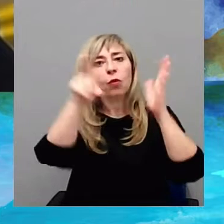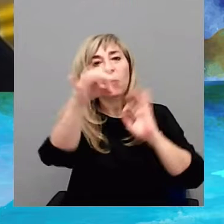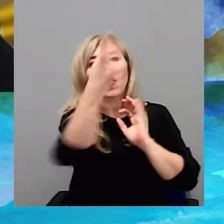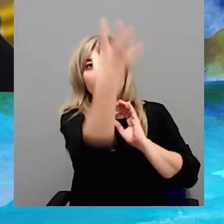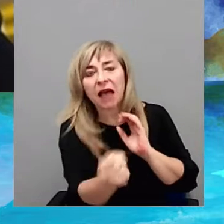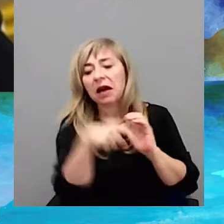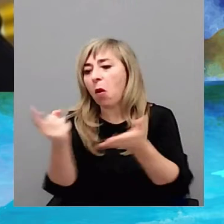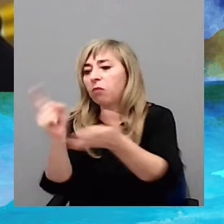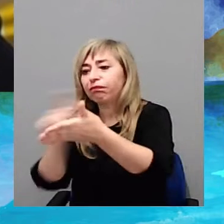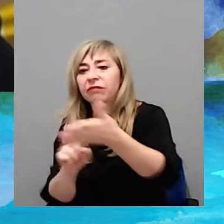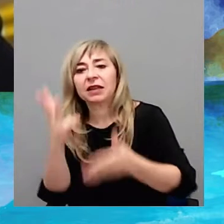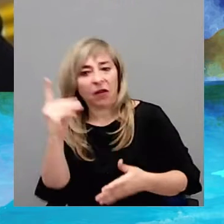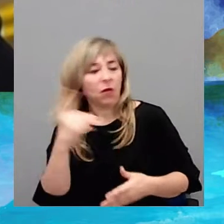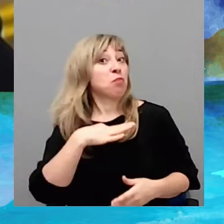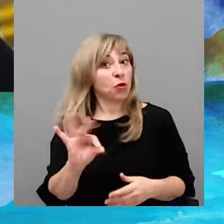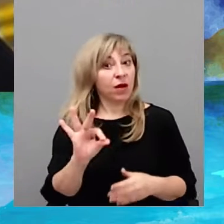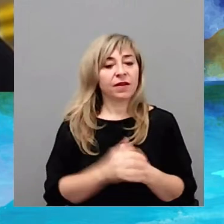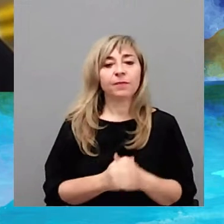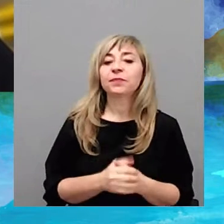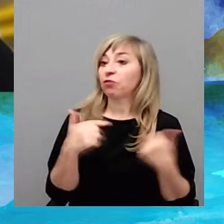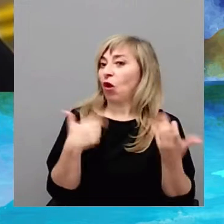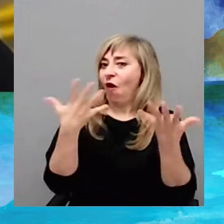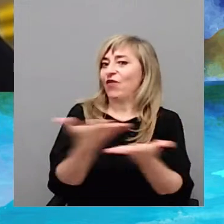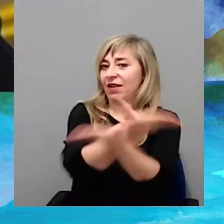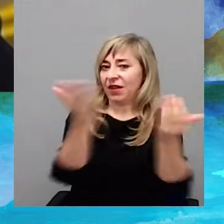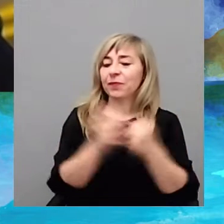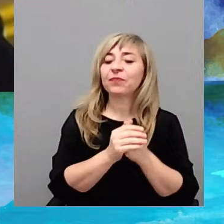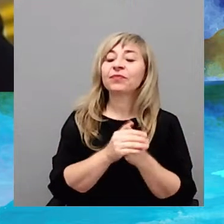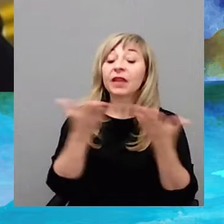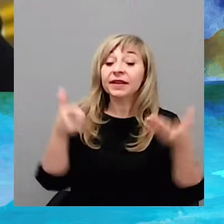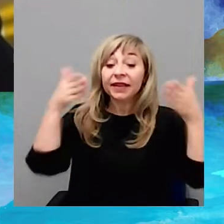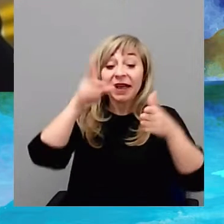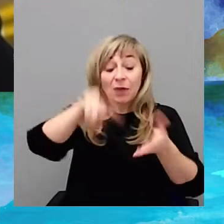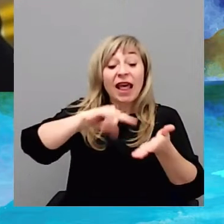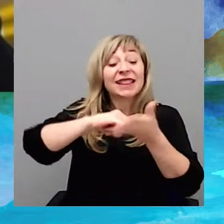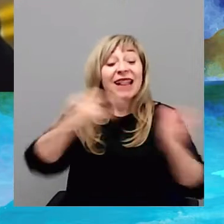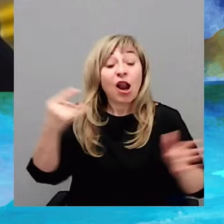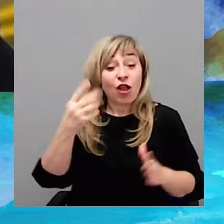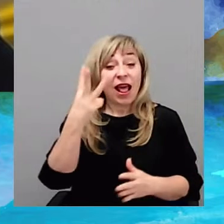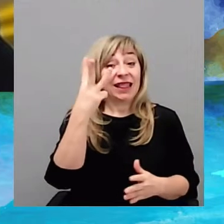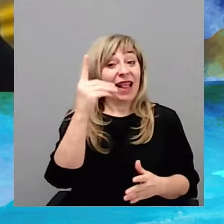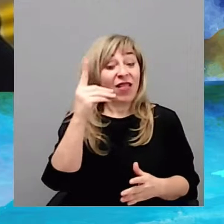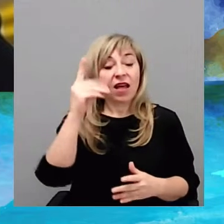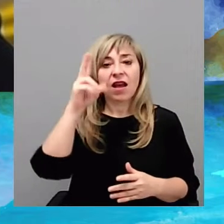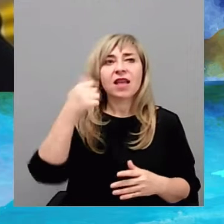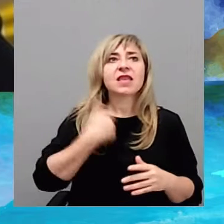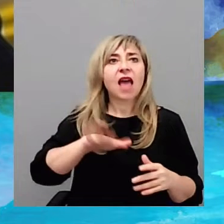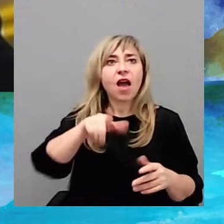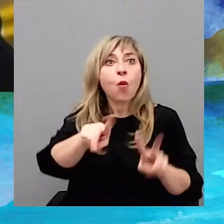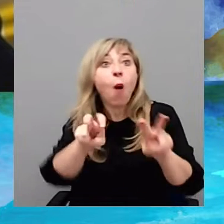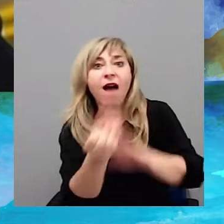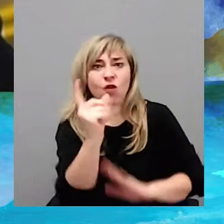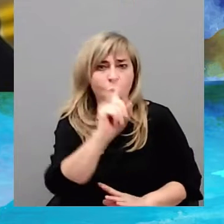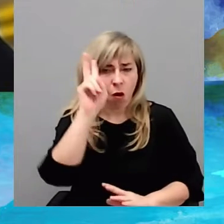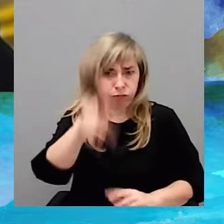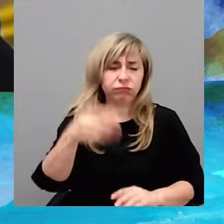exactly about this, about 3D printing. Now, this technology has been around for 35